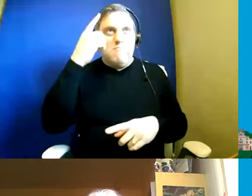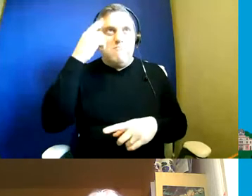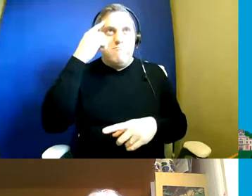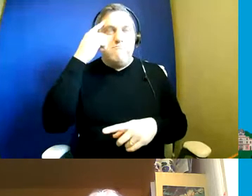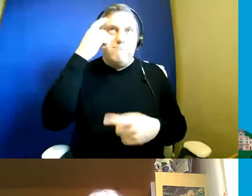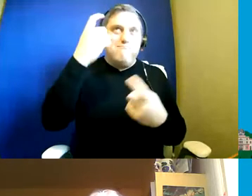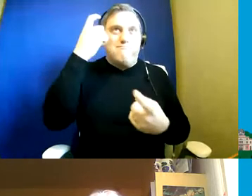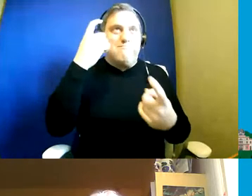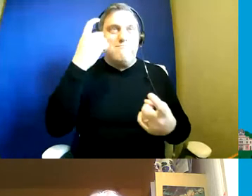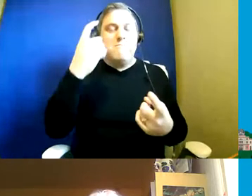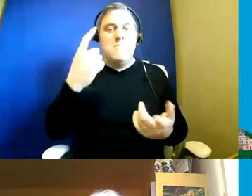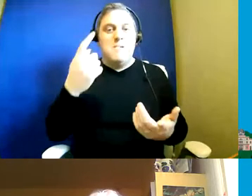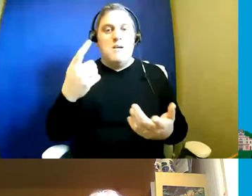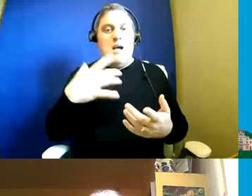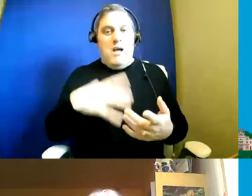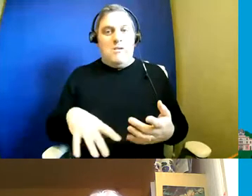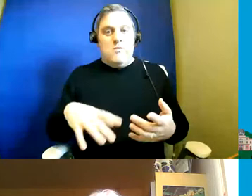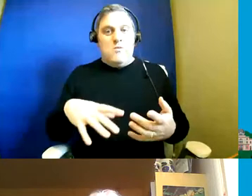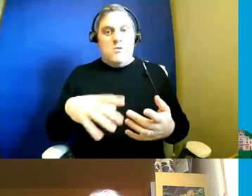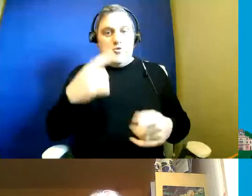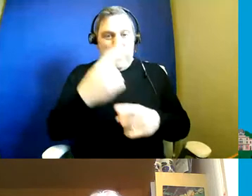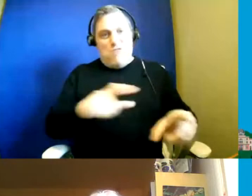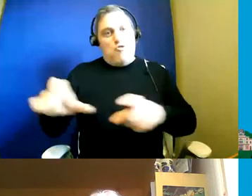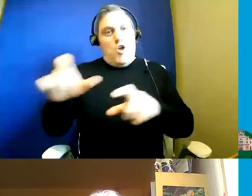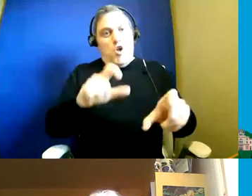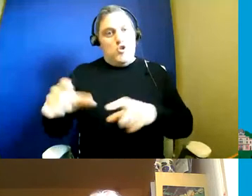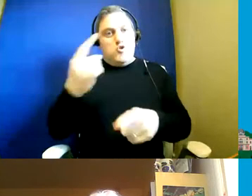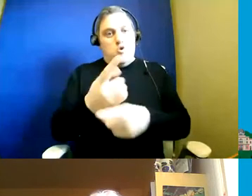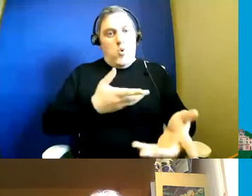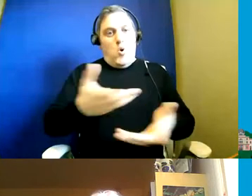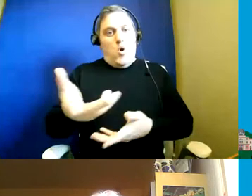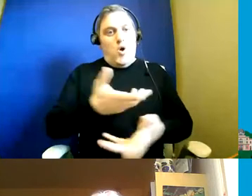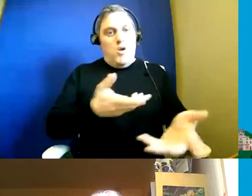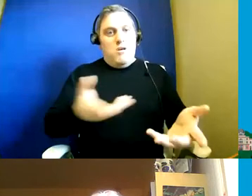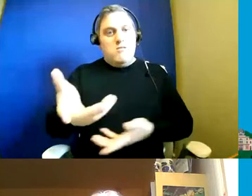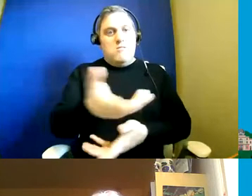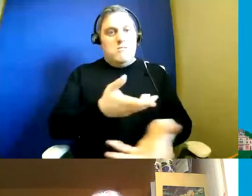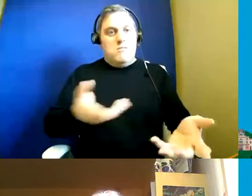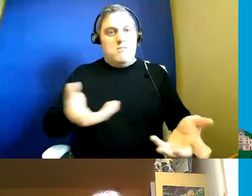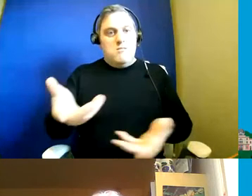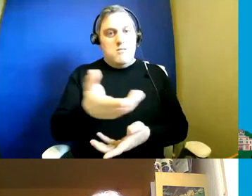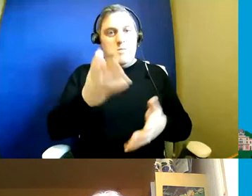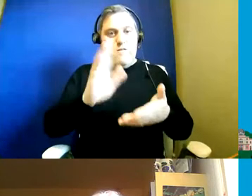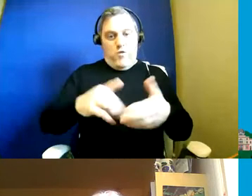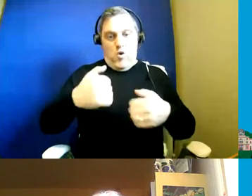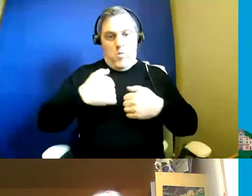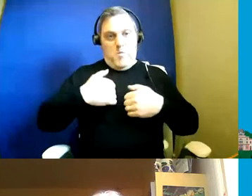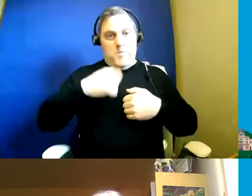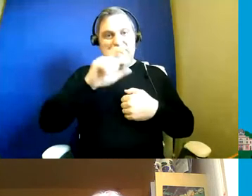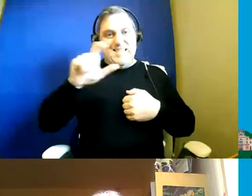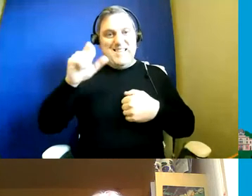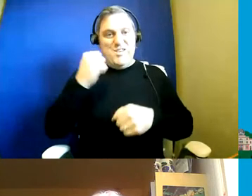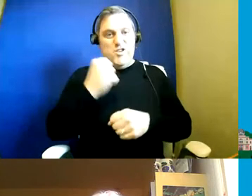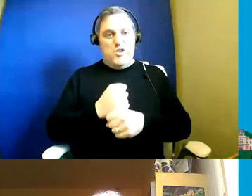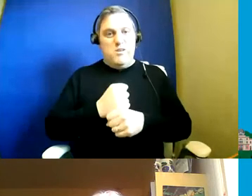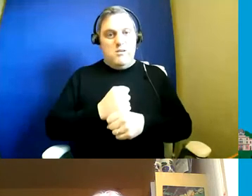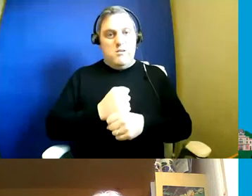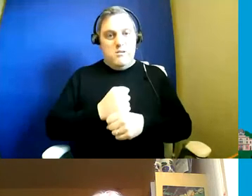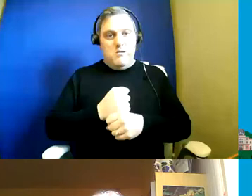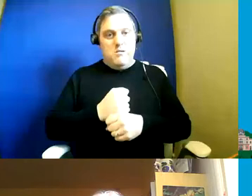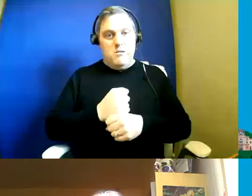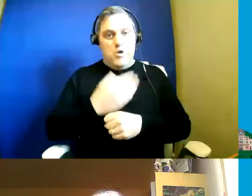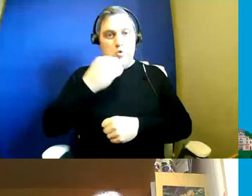really keen that we keep this dialogue going. But from my perspective, from the CCG, it'd be great to use